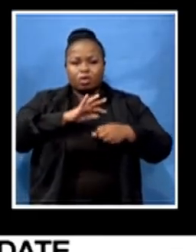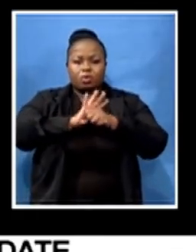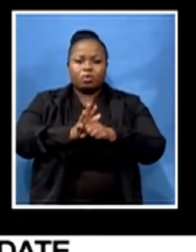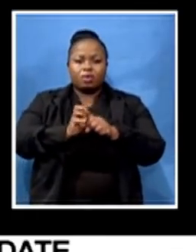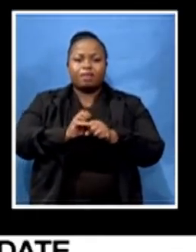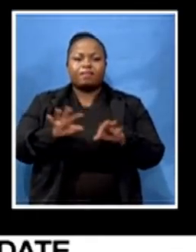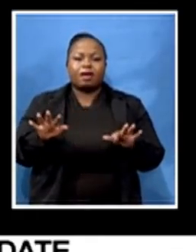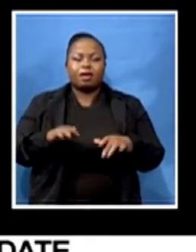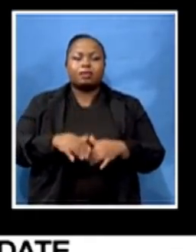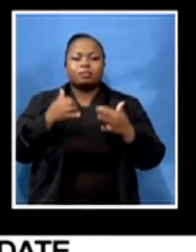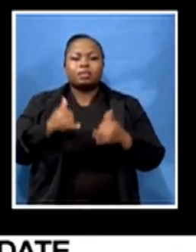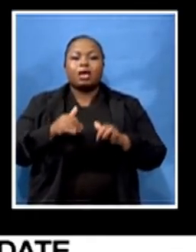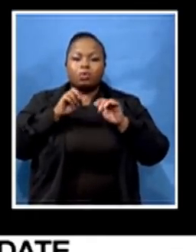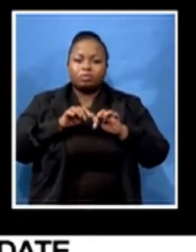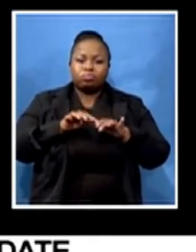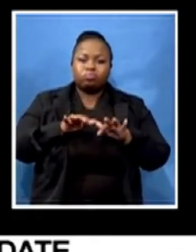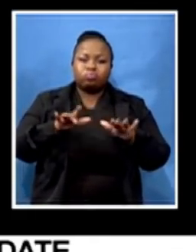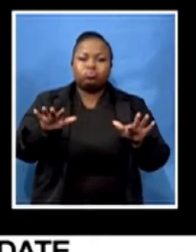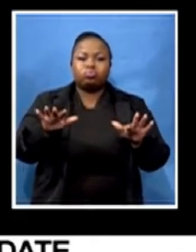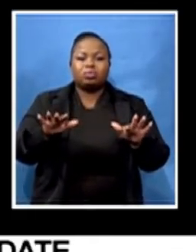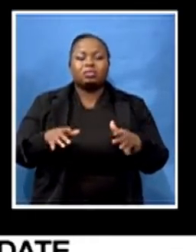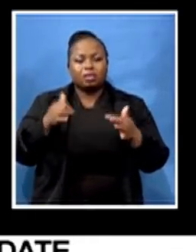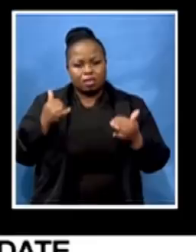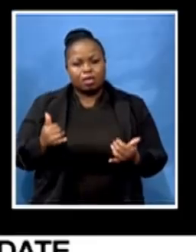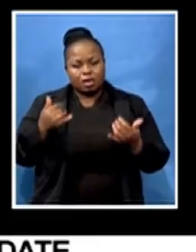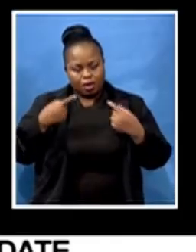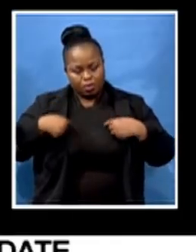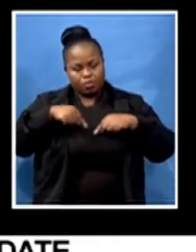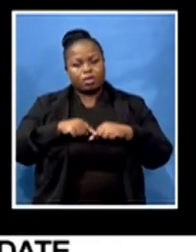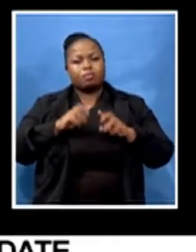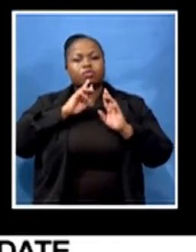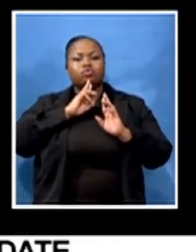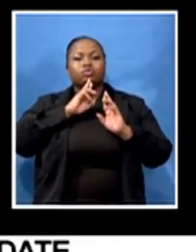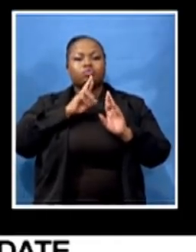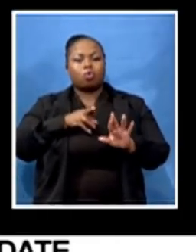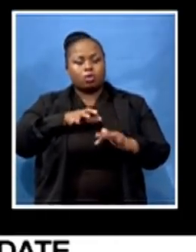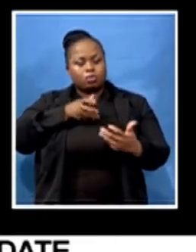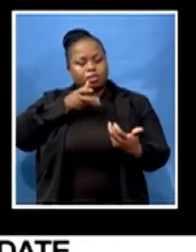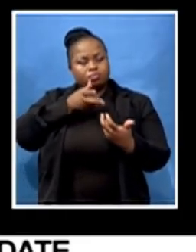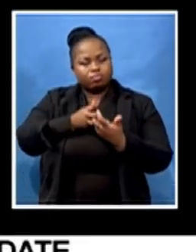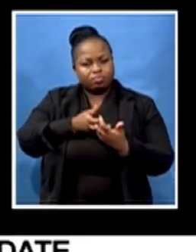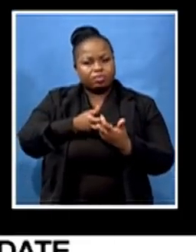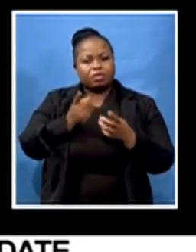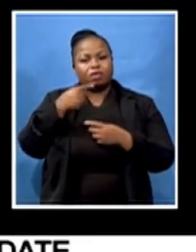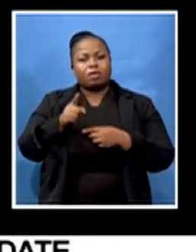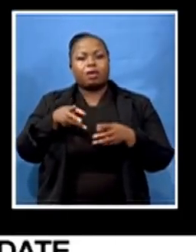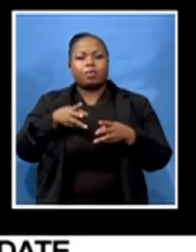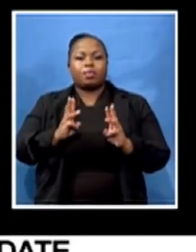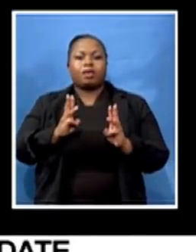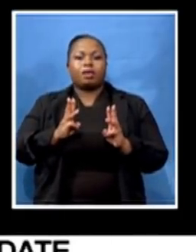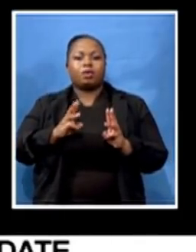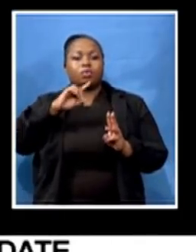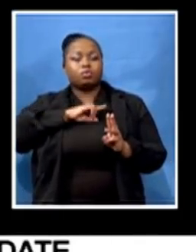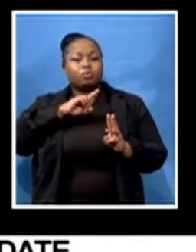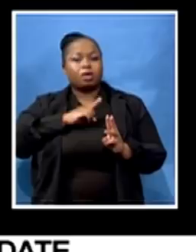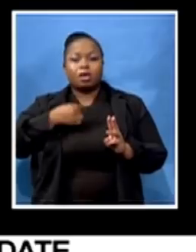galvanize us to respond appropriately to the dictum that we must never let a good